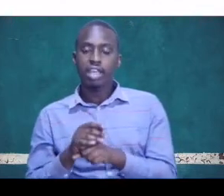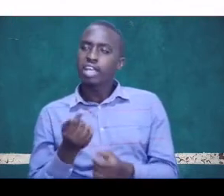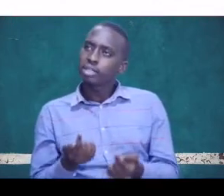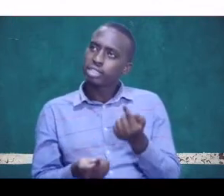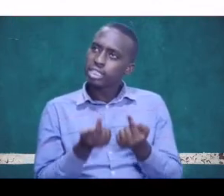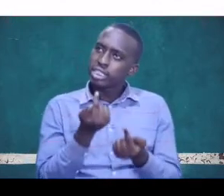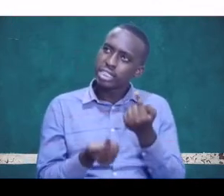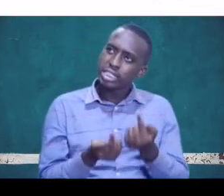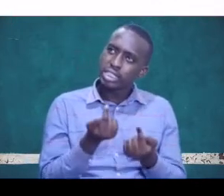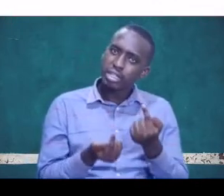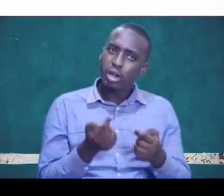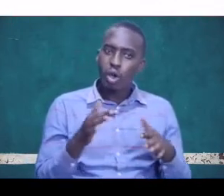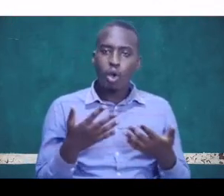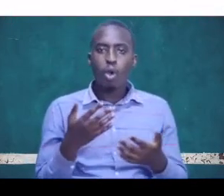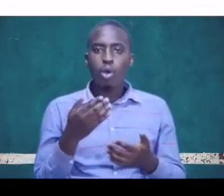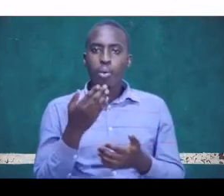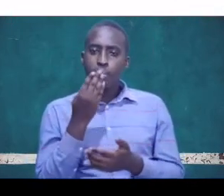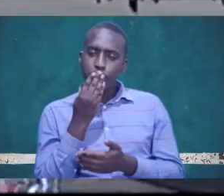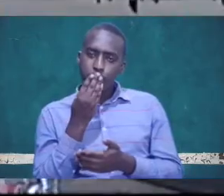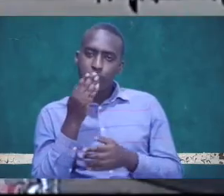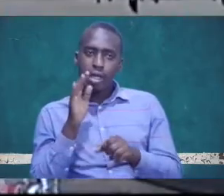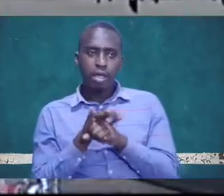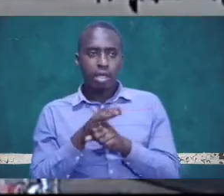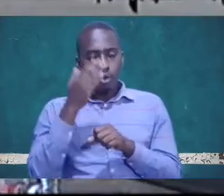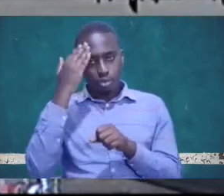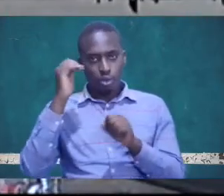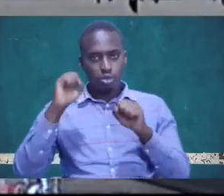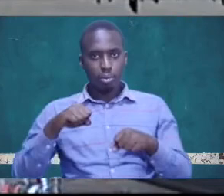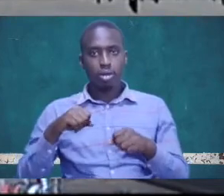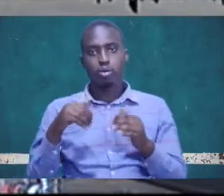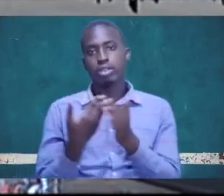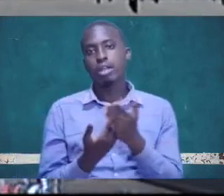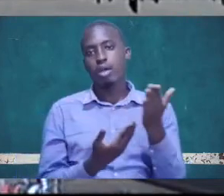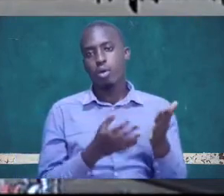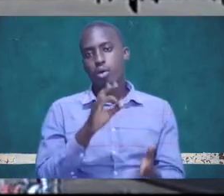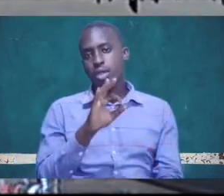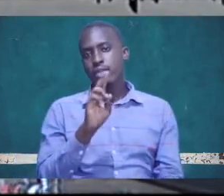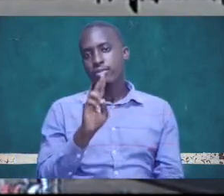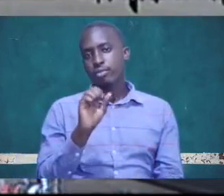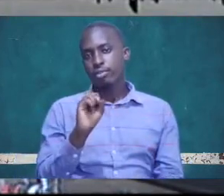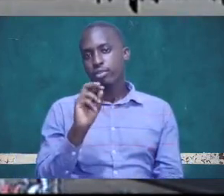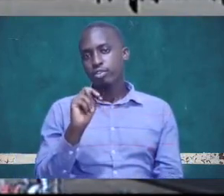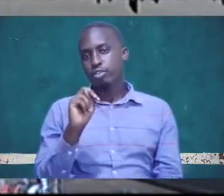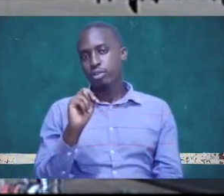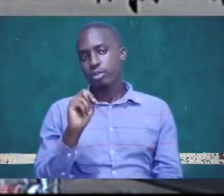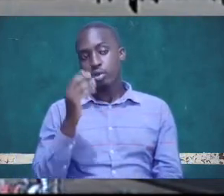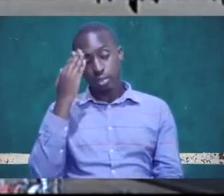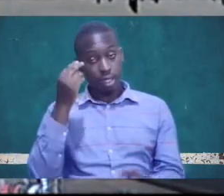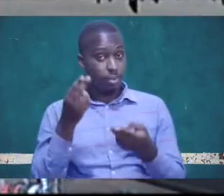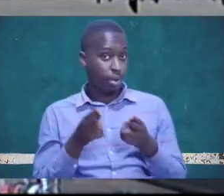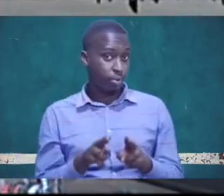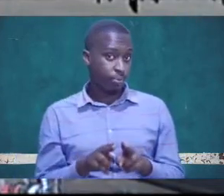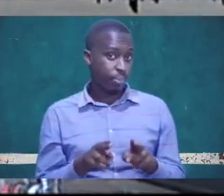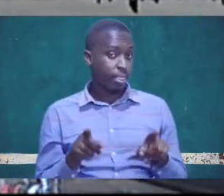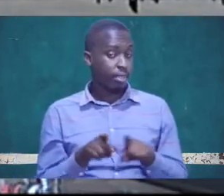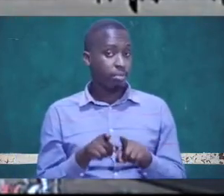or temperature to be performed or to occur for this fusion to take place. Do you understand? And